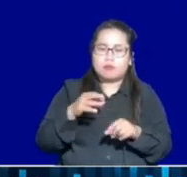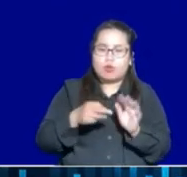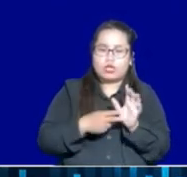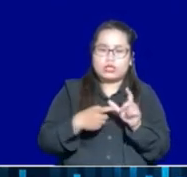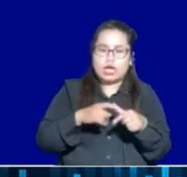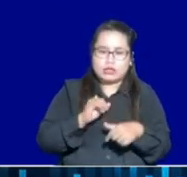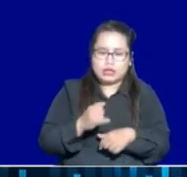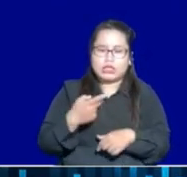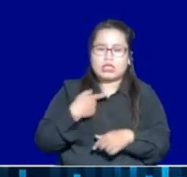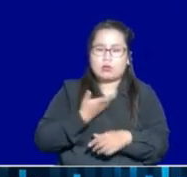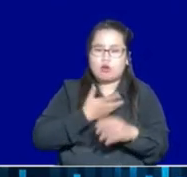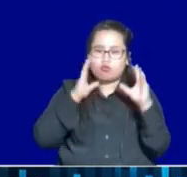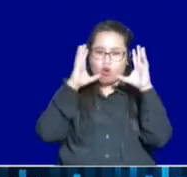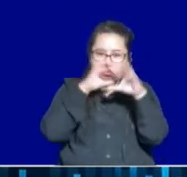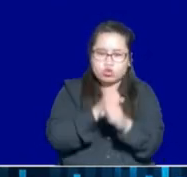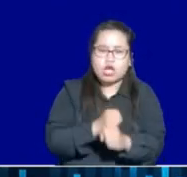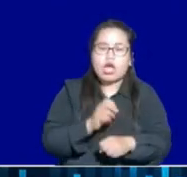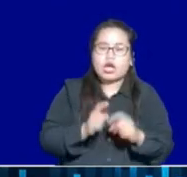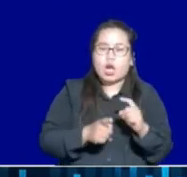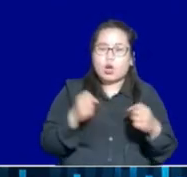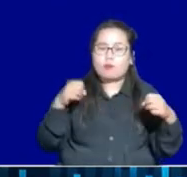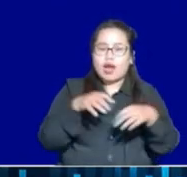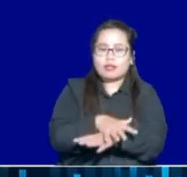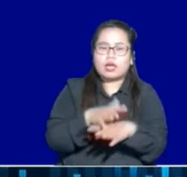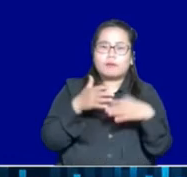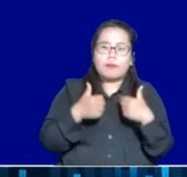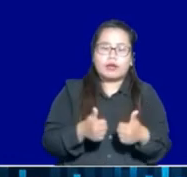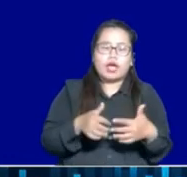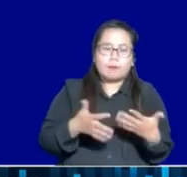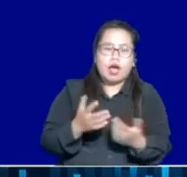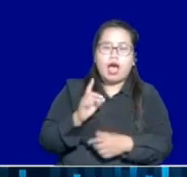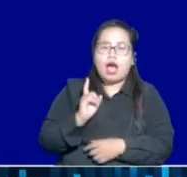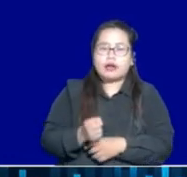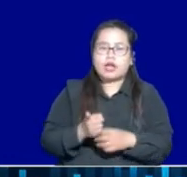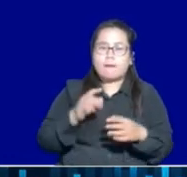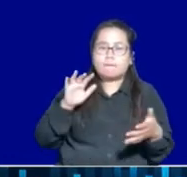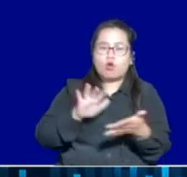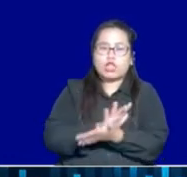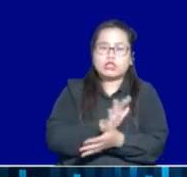have an enormous potential for renewable energy.